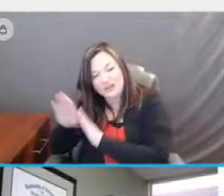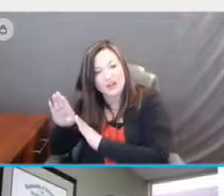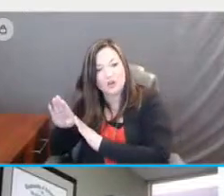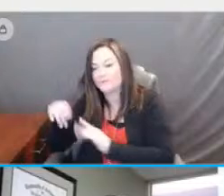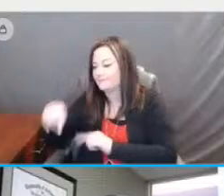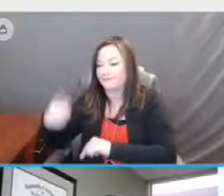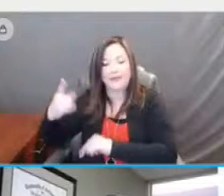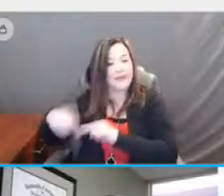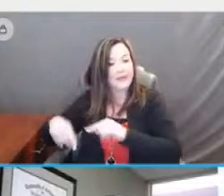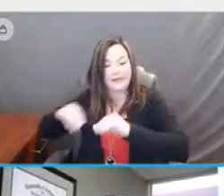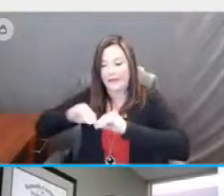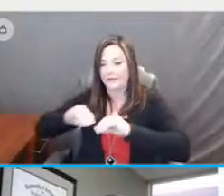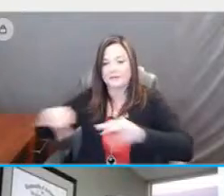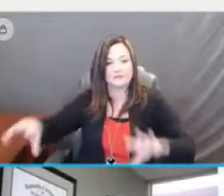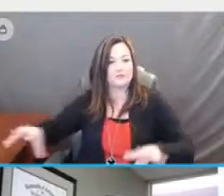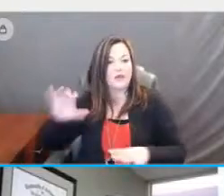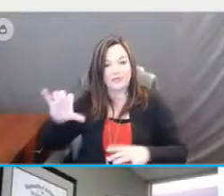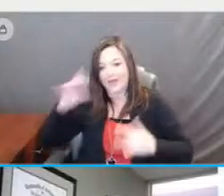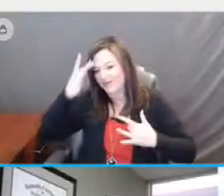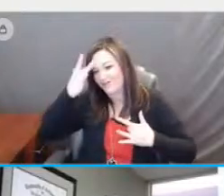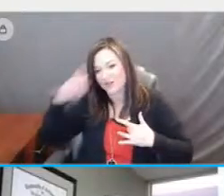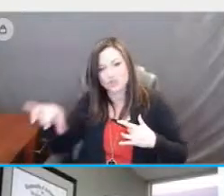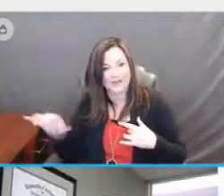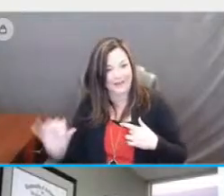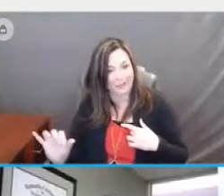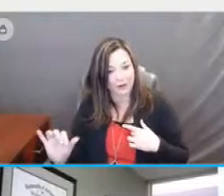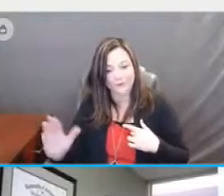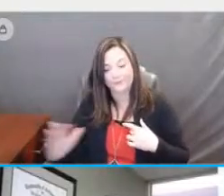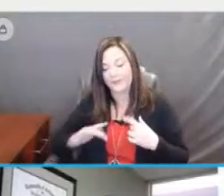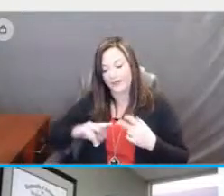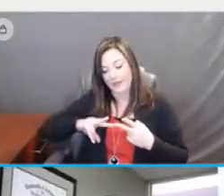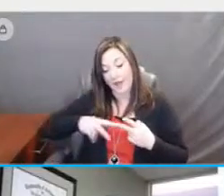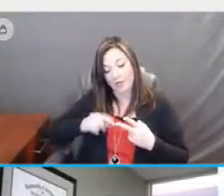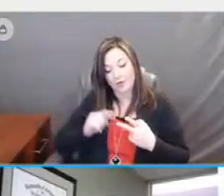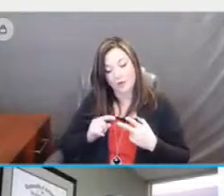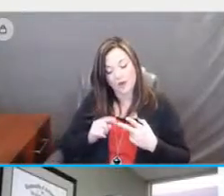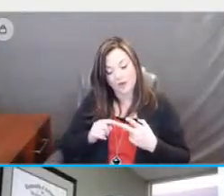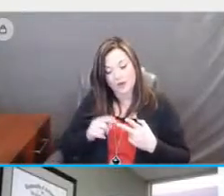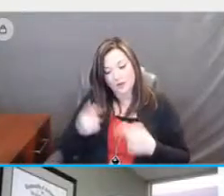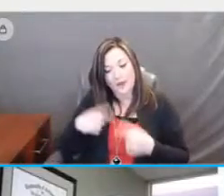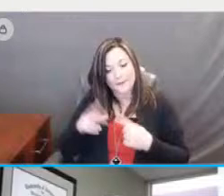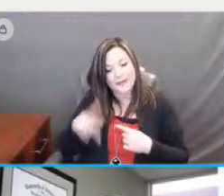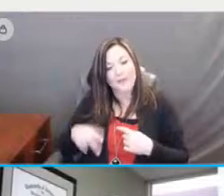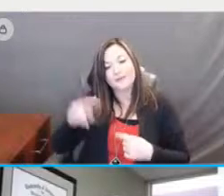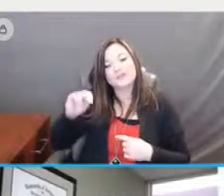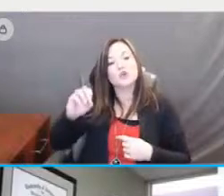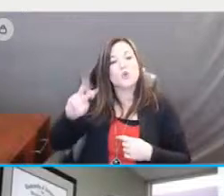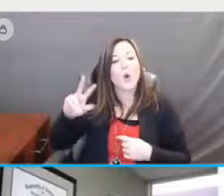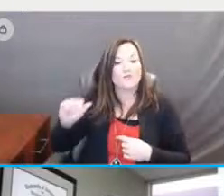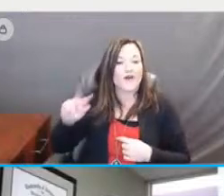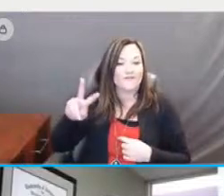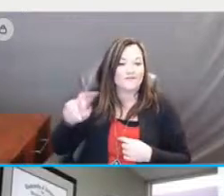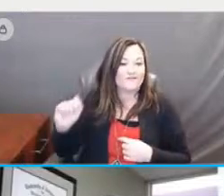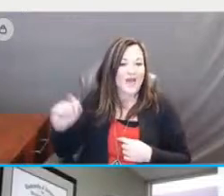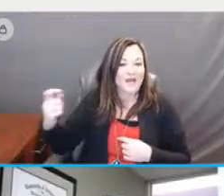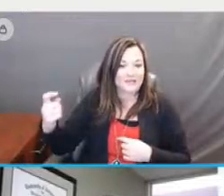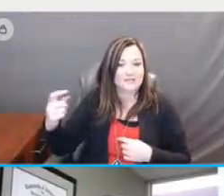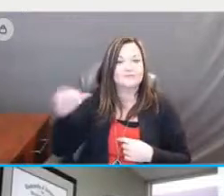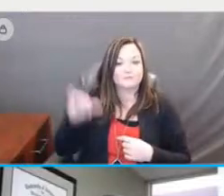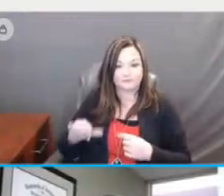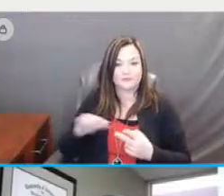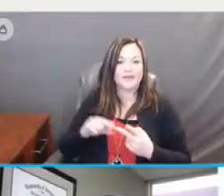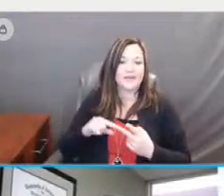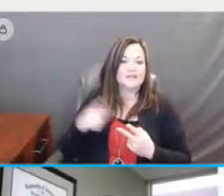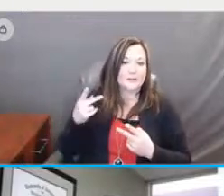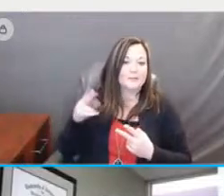cannot transmit the infection as well. And then the other one that's next is the Novavax, which is also a piece of